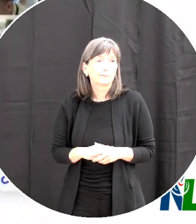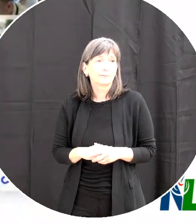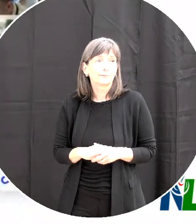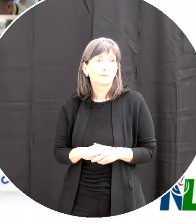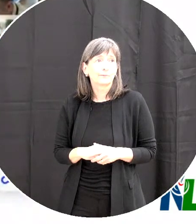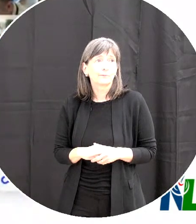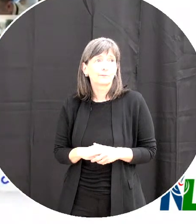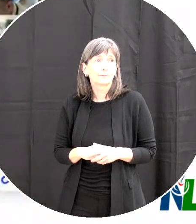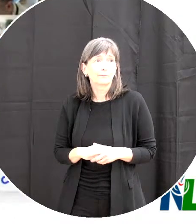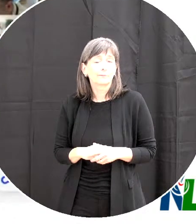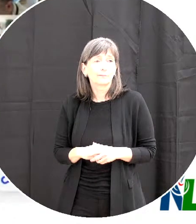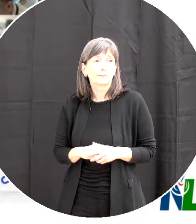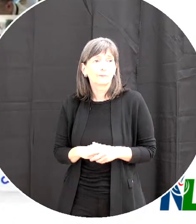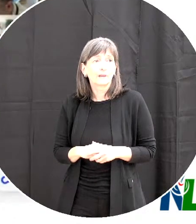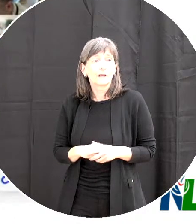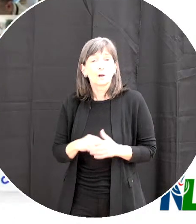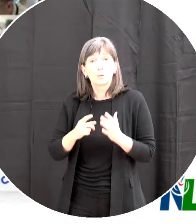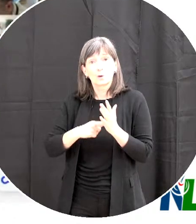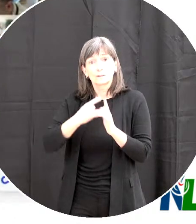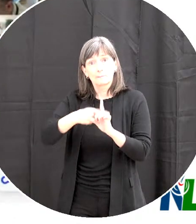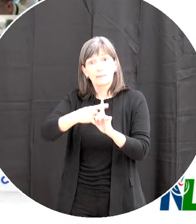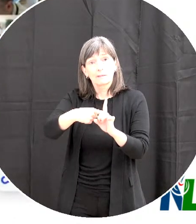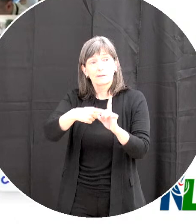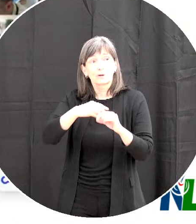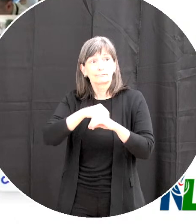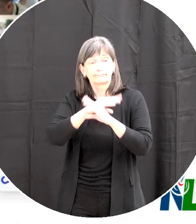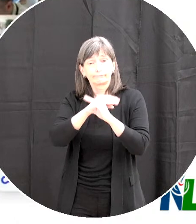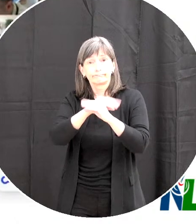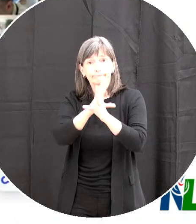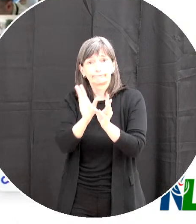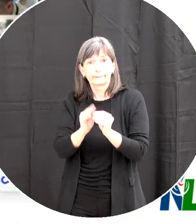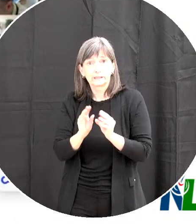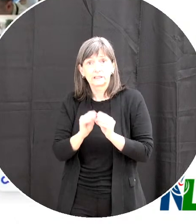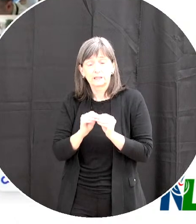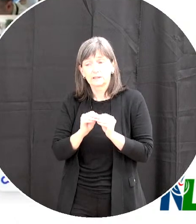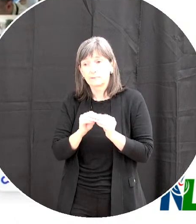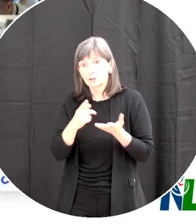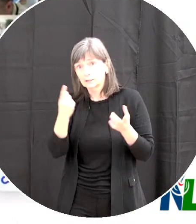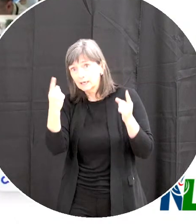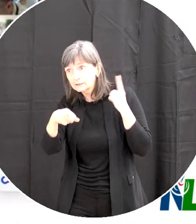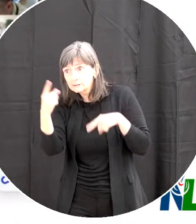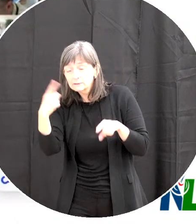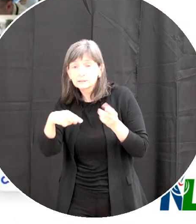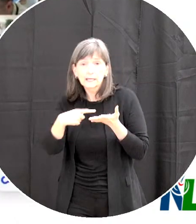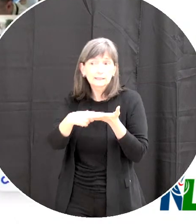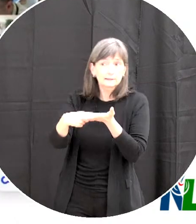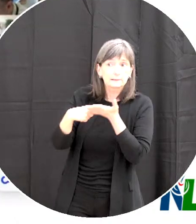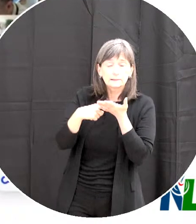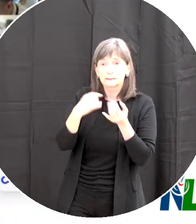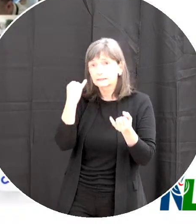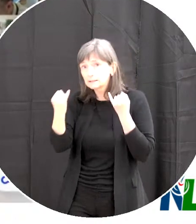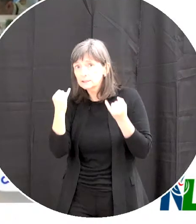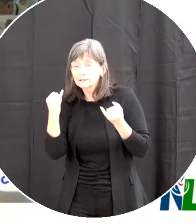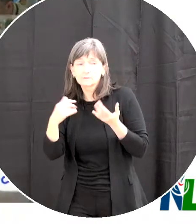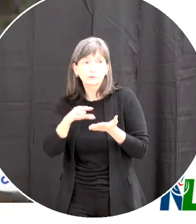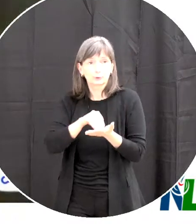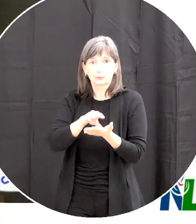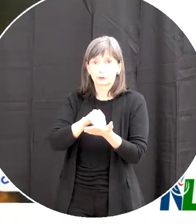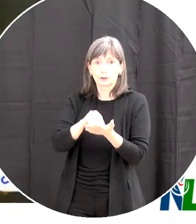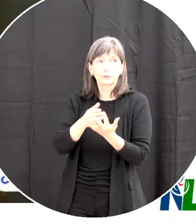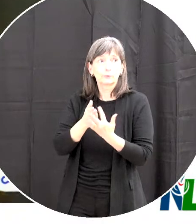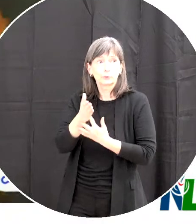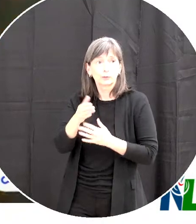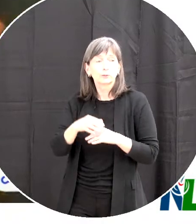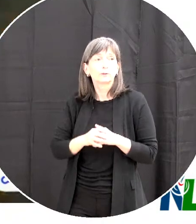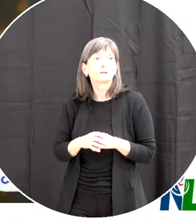We gather virtually once a month as district staff for collaboration and learning. We have themed this time as